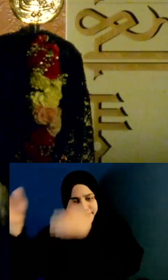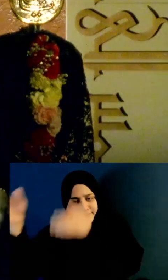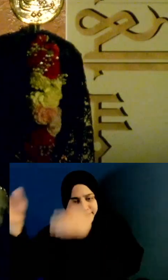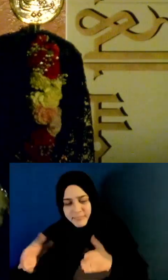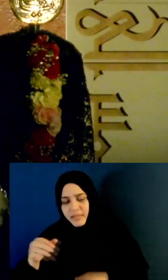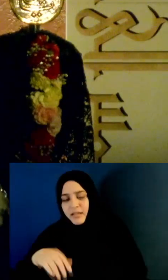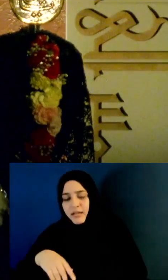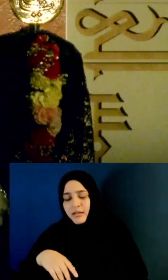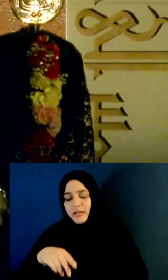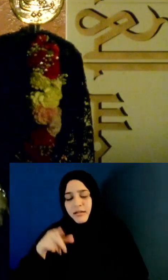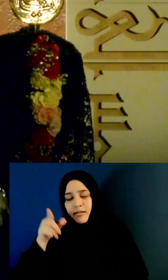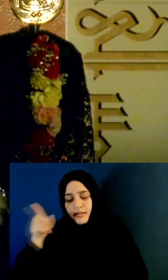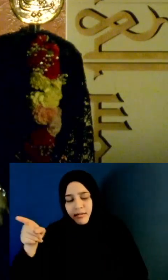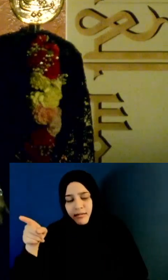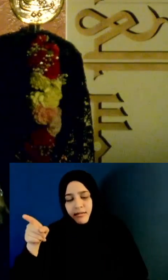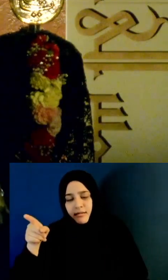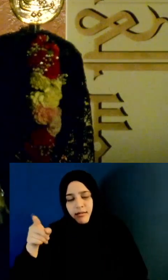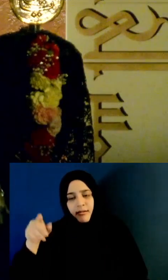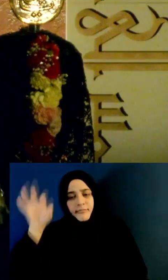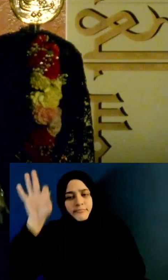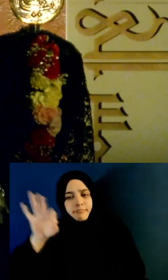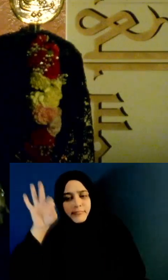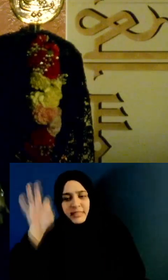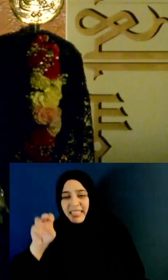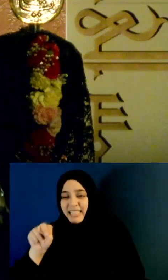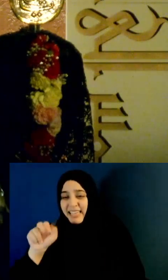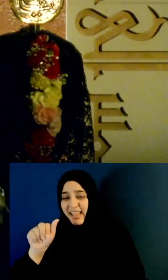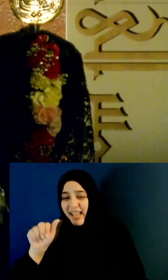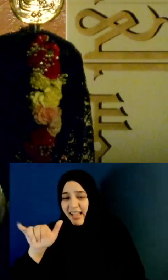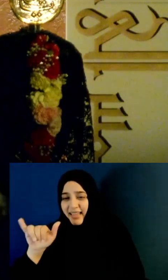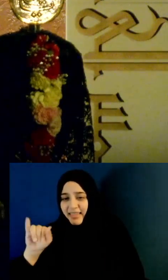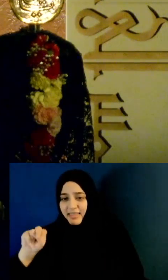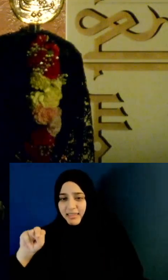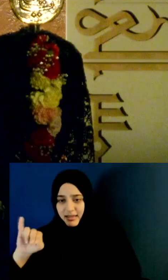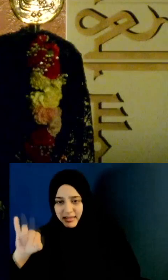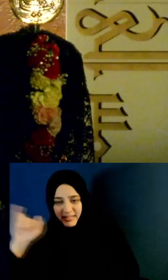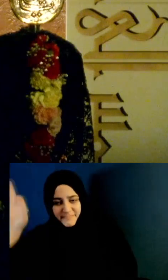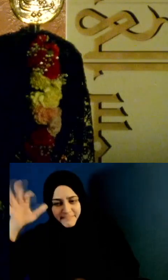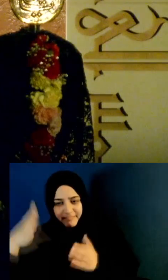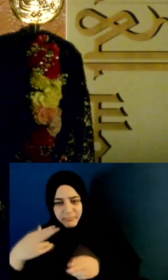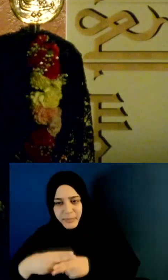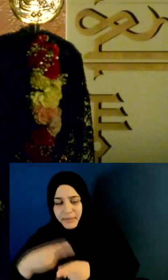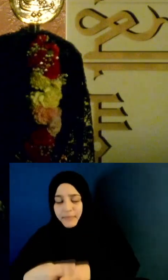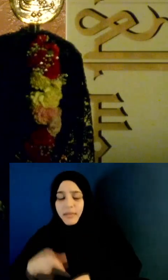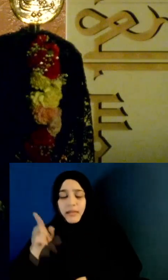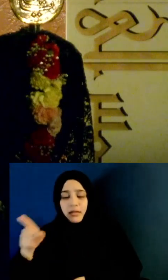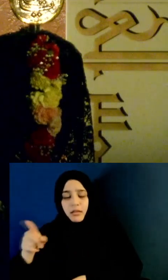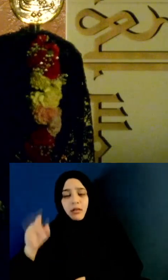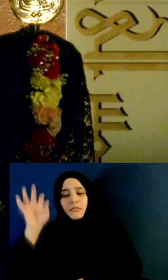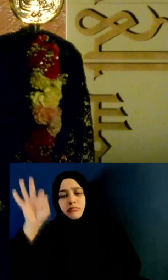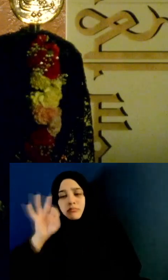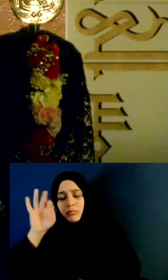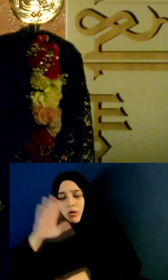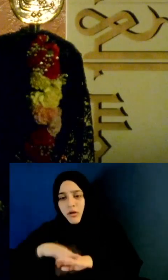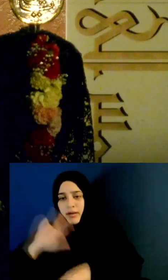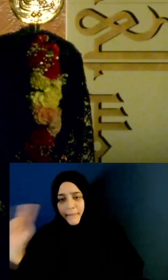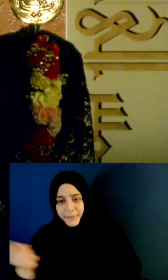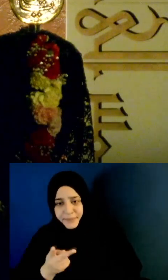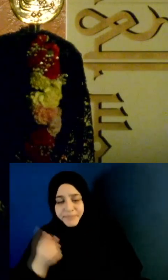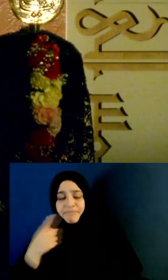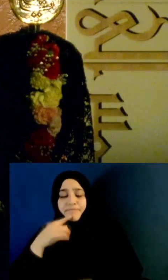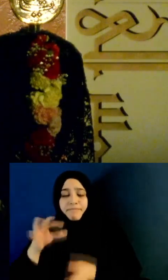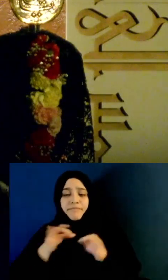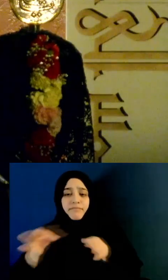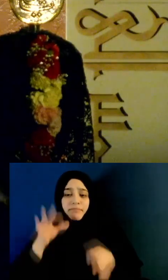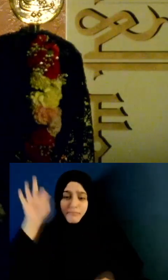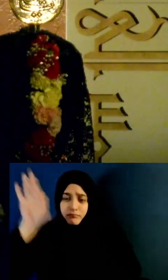Karbala. Ayatollah Naini narrated, he said, I went back home at night. While sleeping, I saw the Lady of Light.